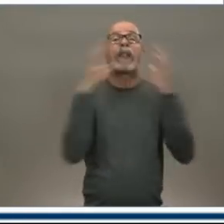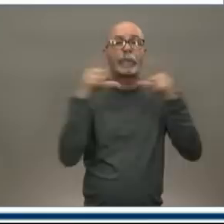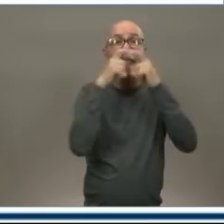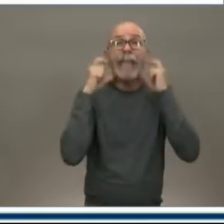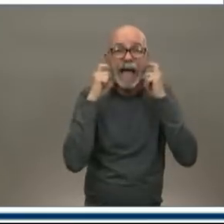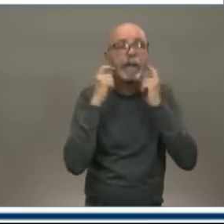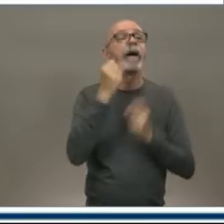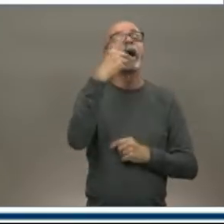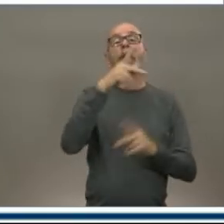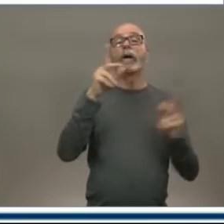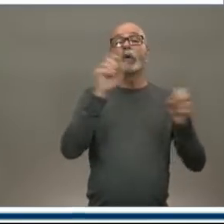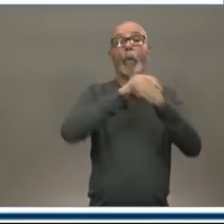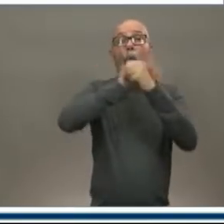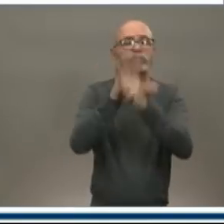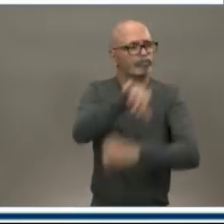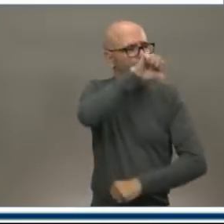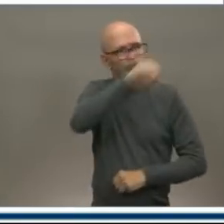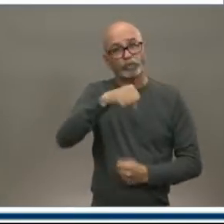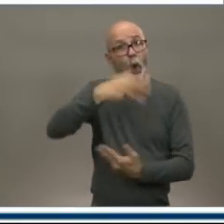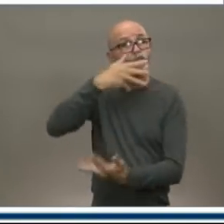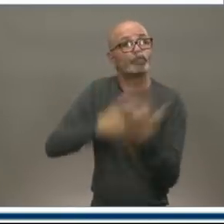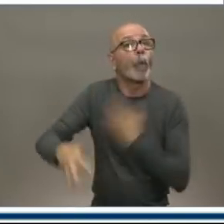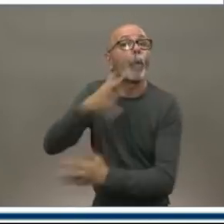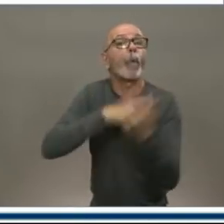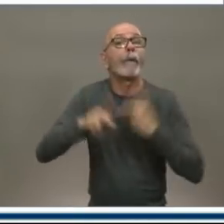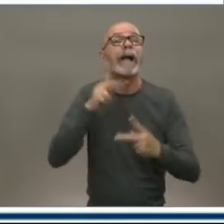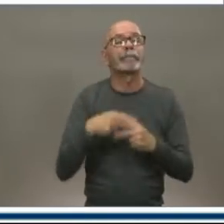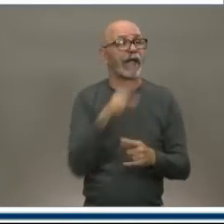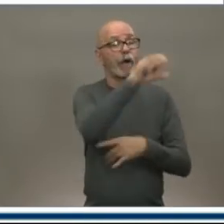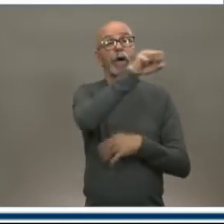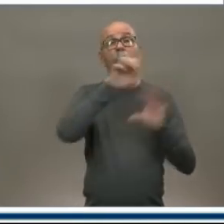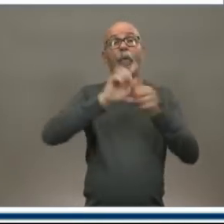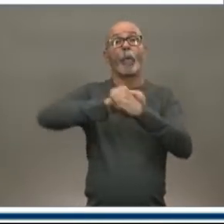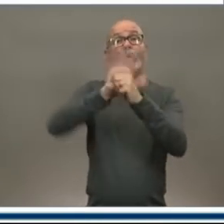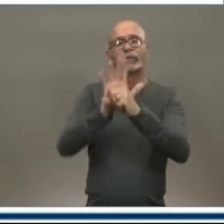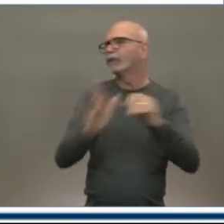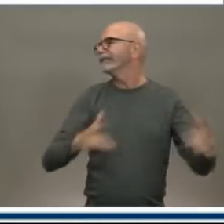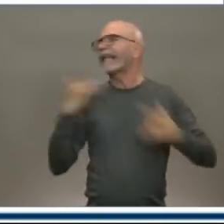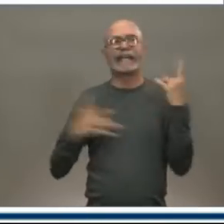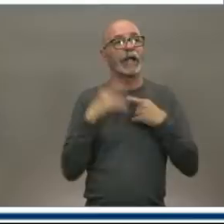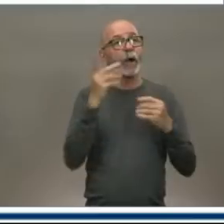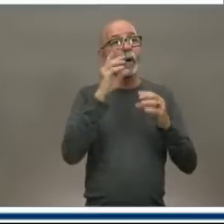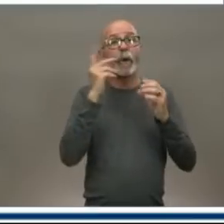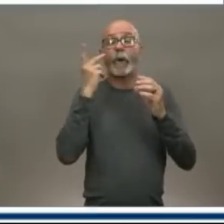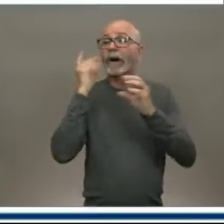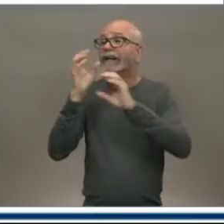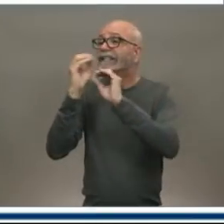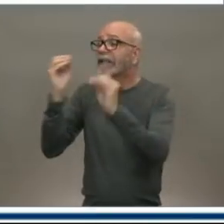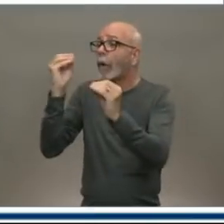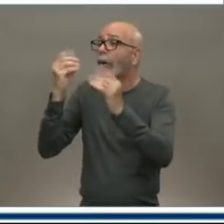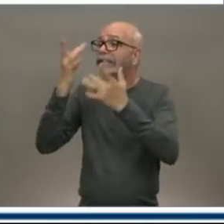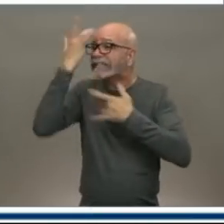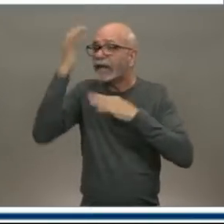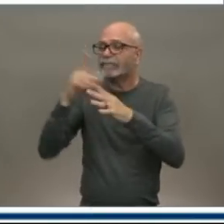then it finds a way in. And once it's in, it is hard to get out. So let's